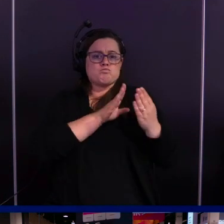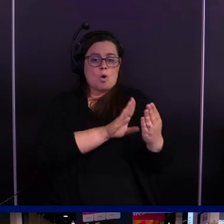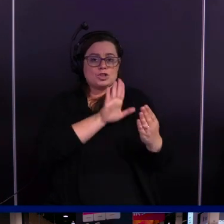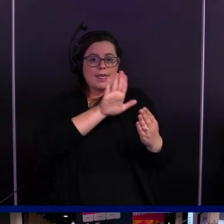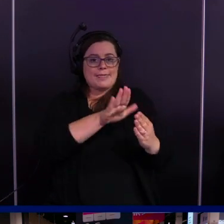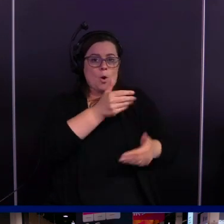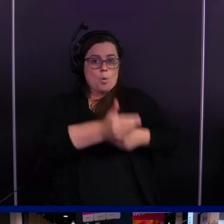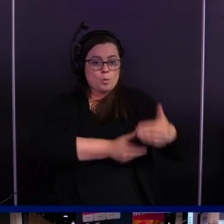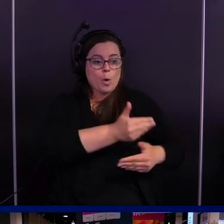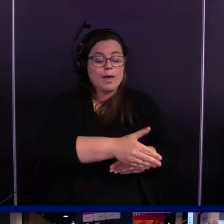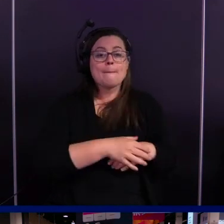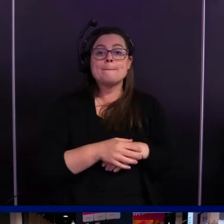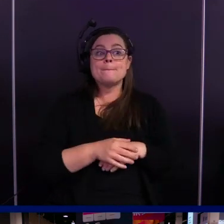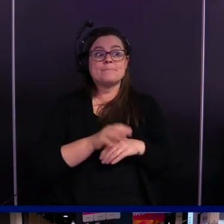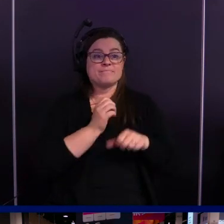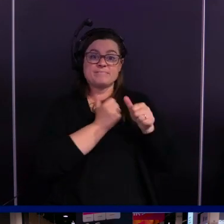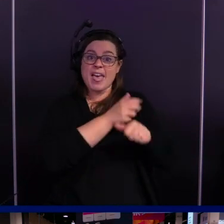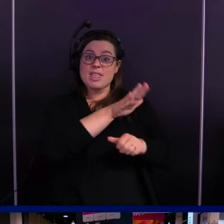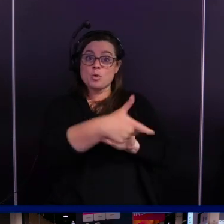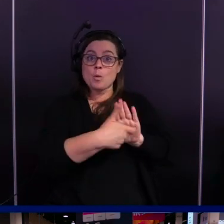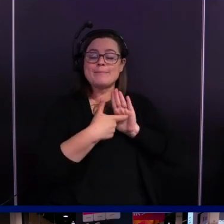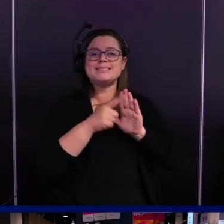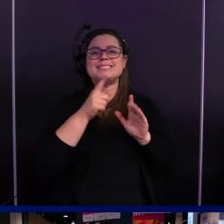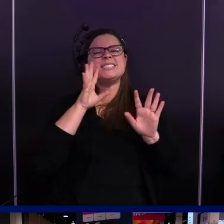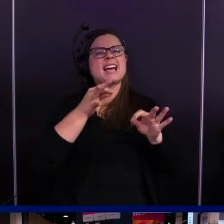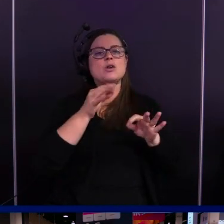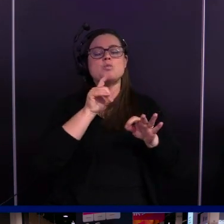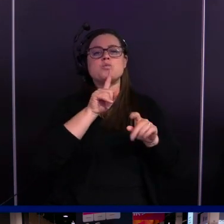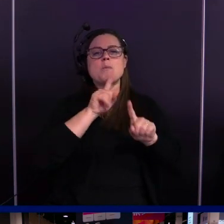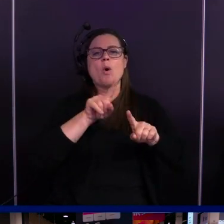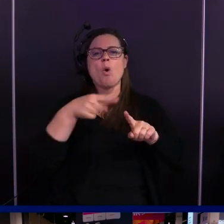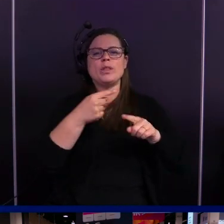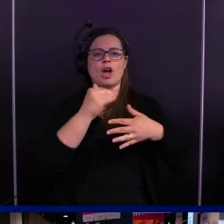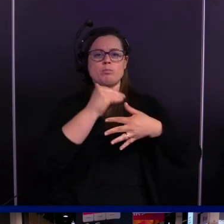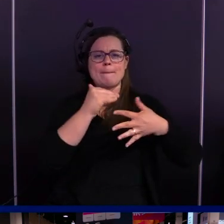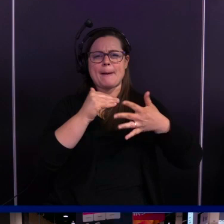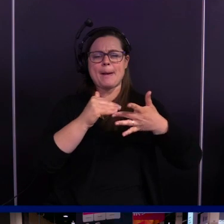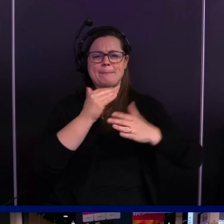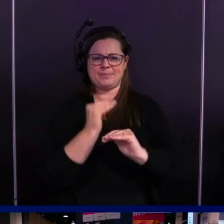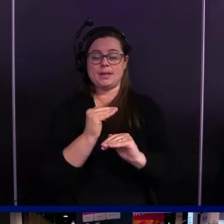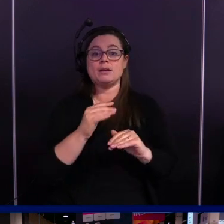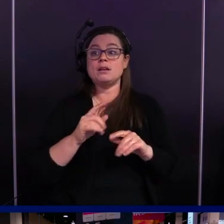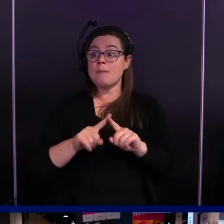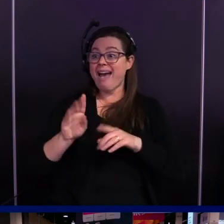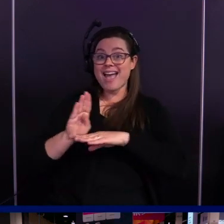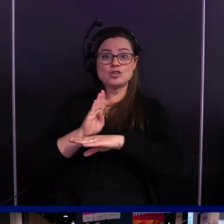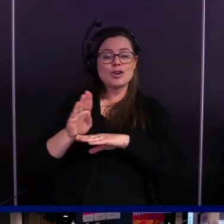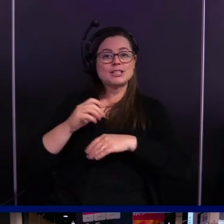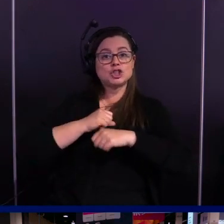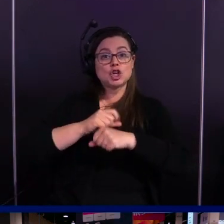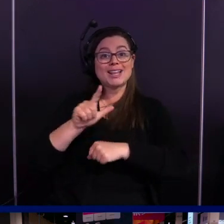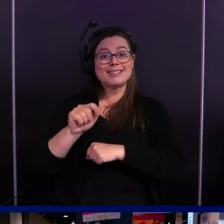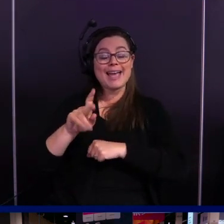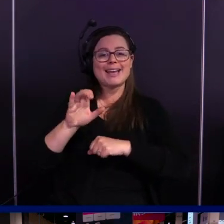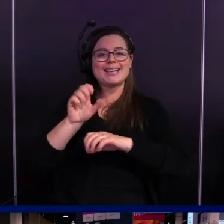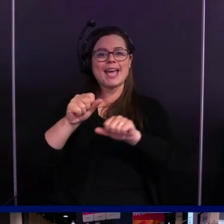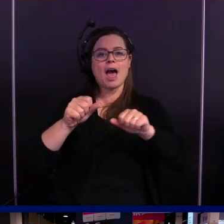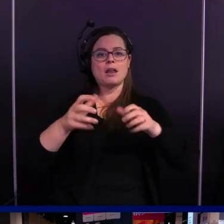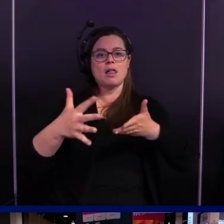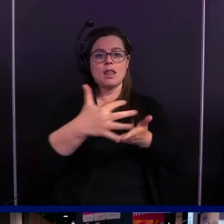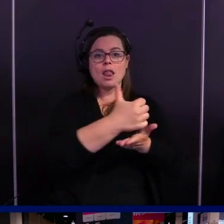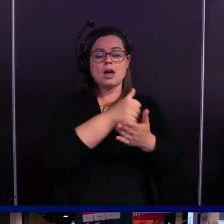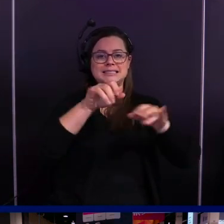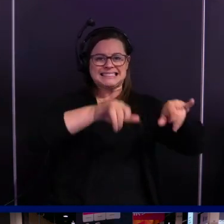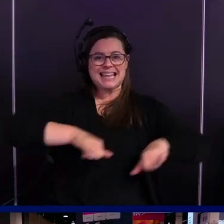their requirements, they decided to only report on this. But as an enterprise, a security lake would be able to standardize all